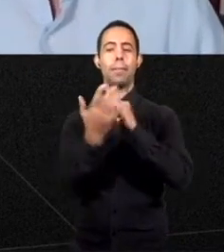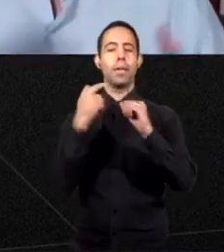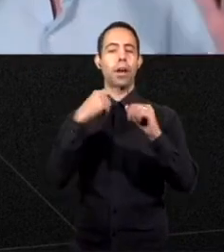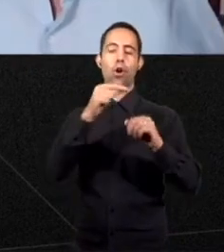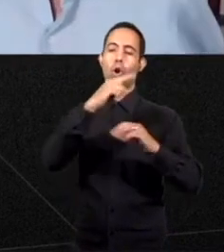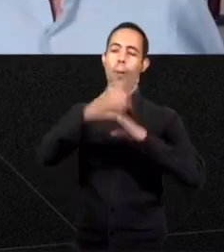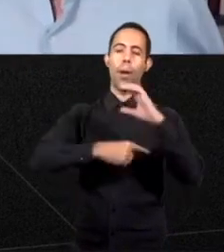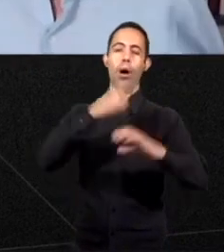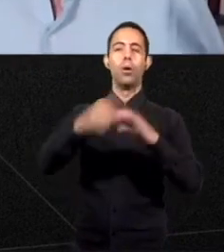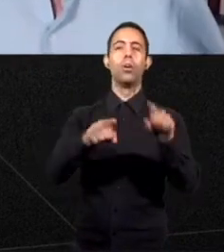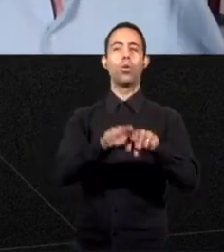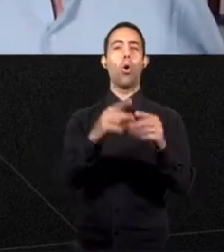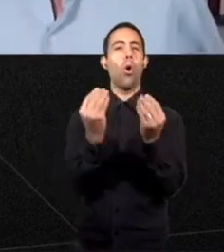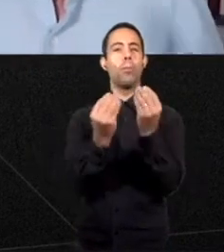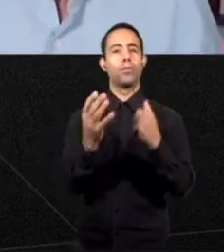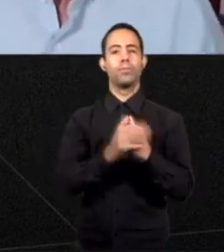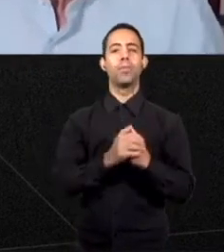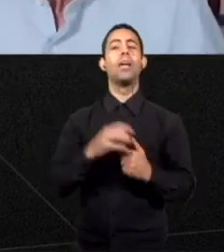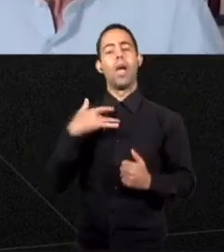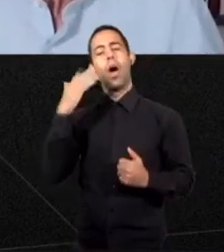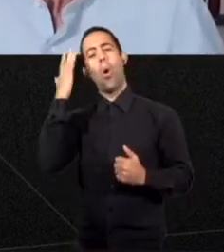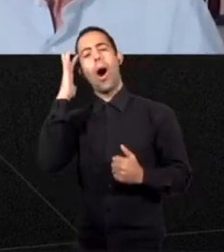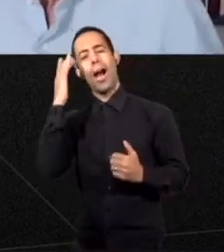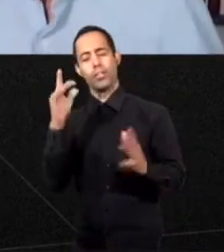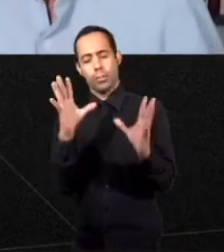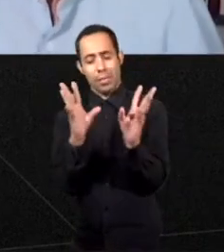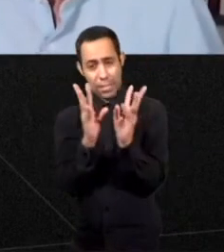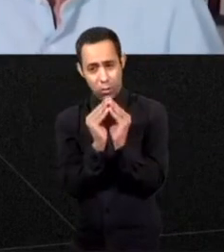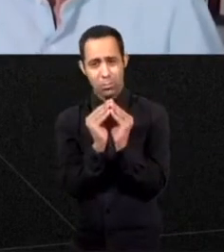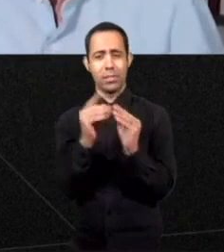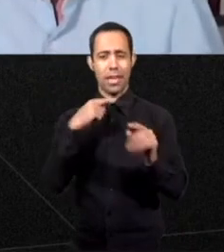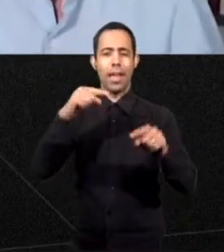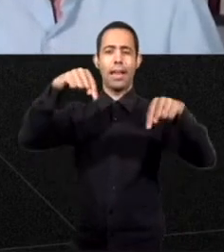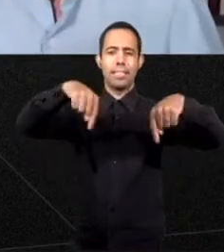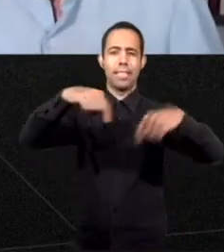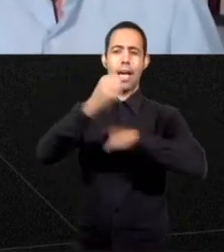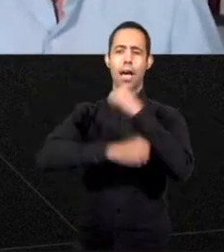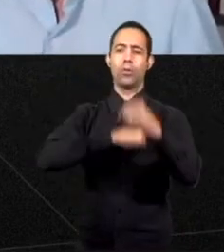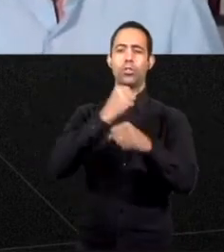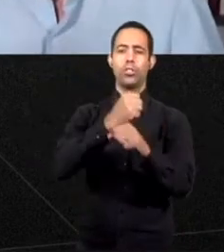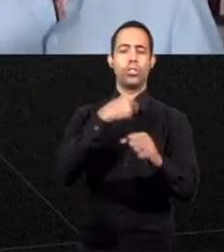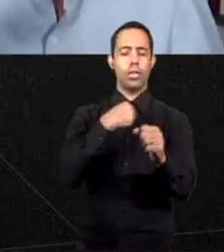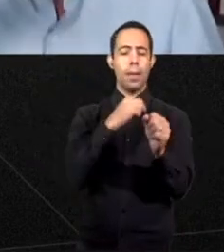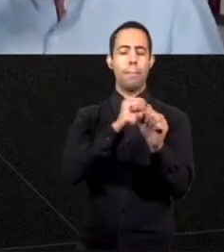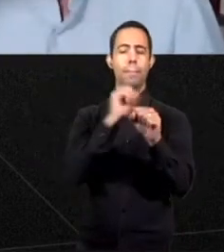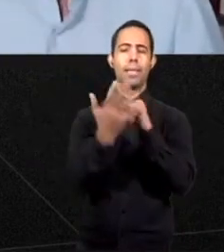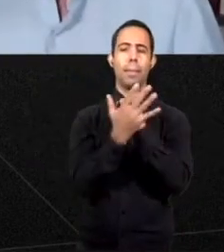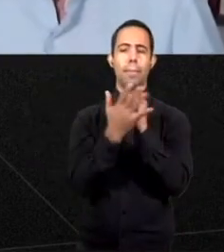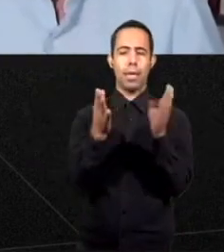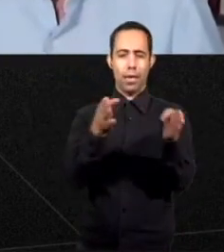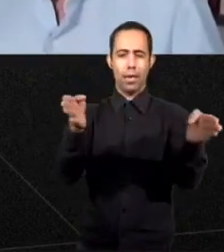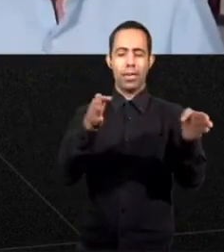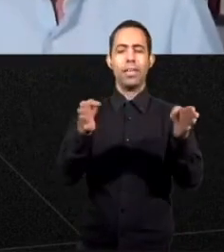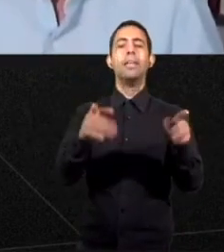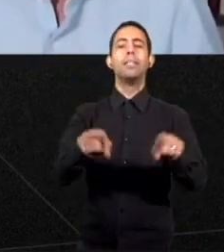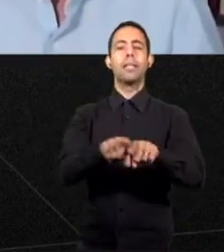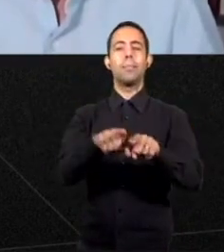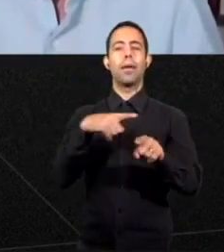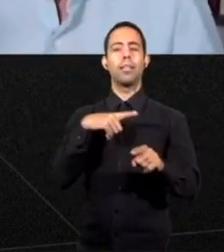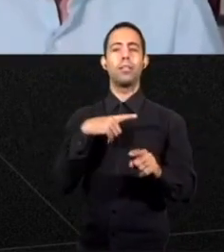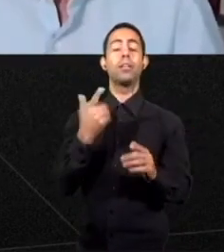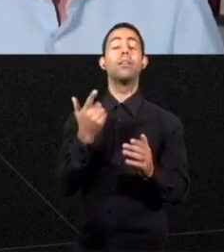I think to summarize this year of pandemic very briefly, I would say it was scientific